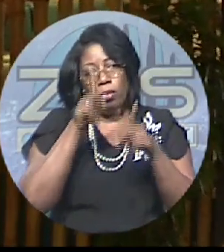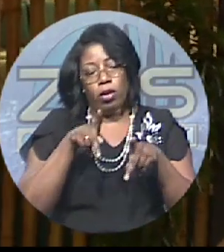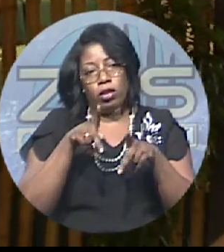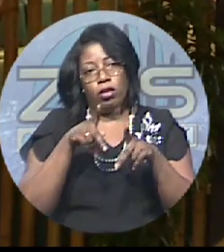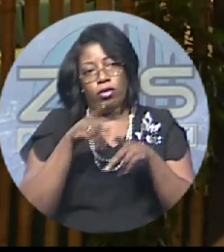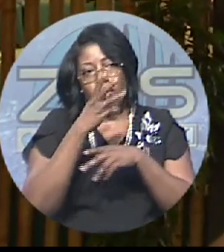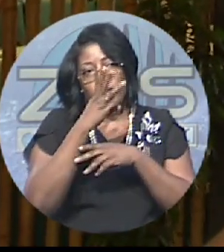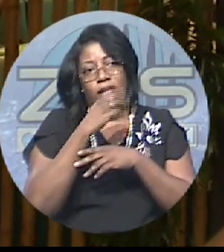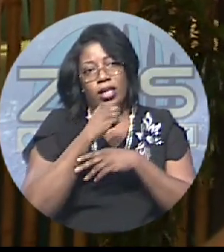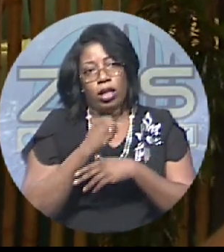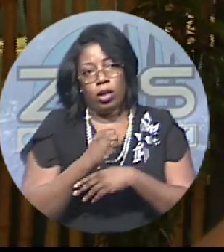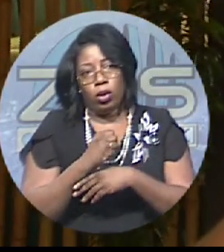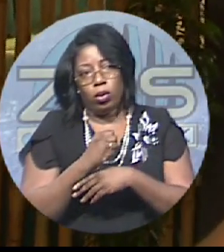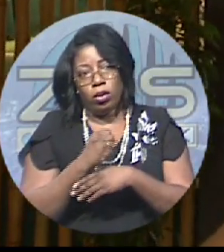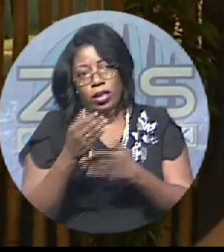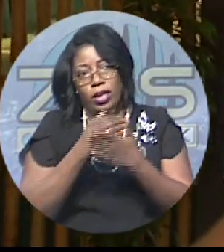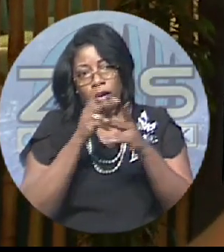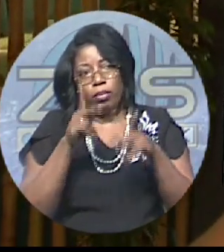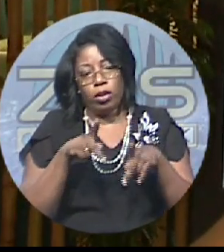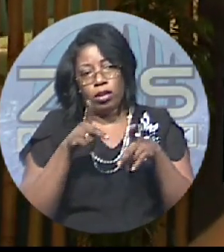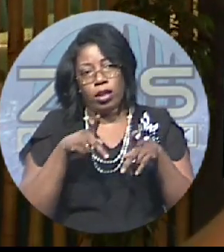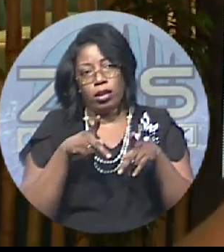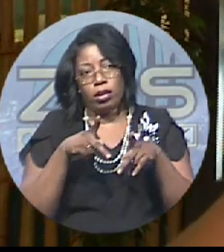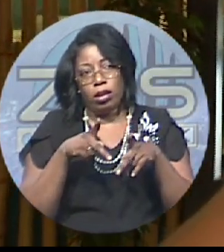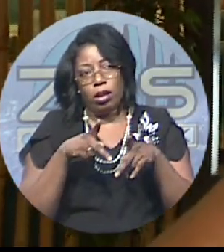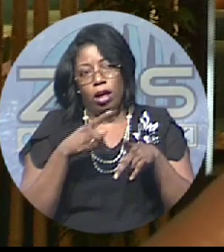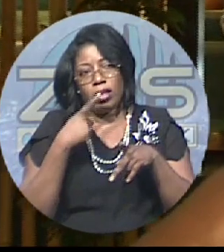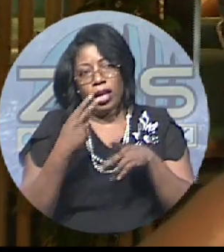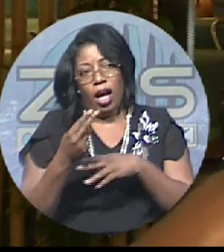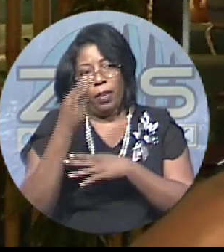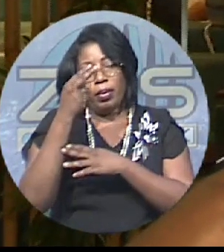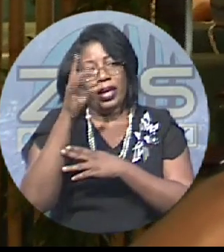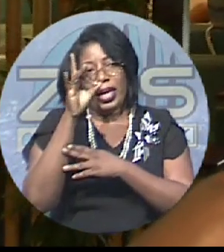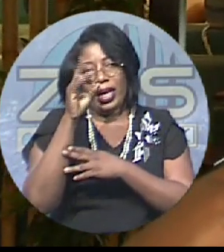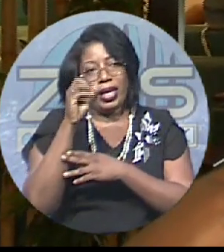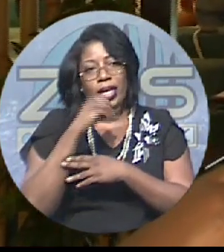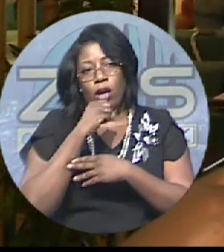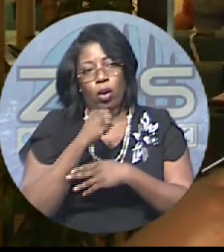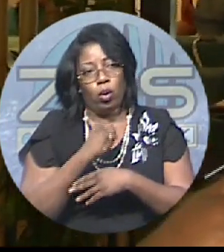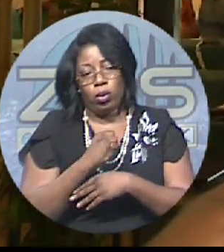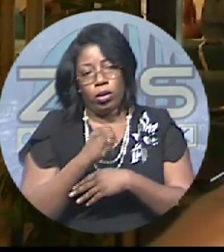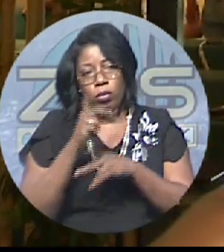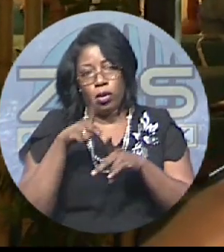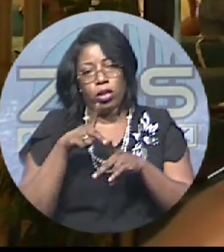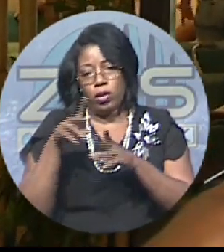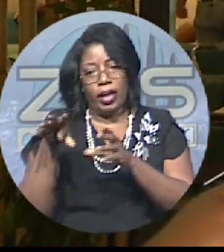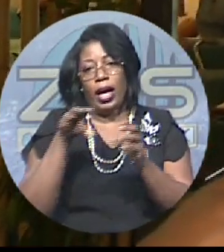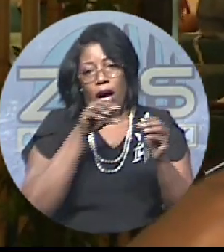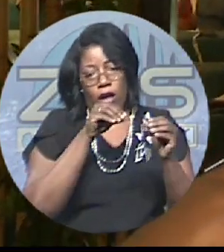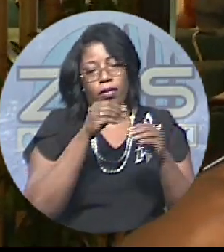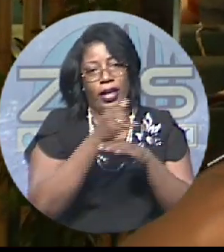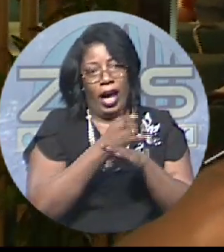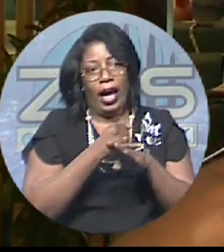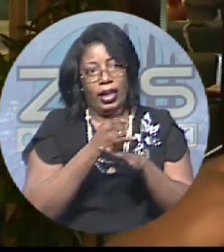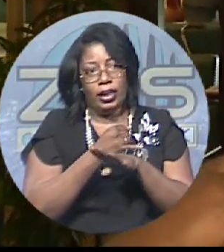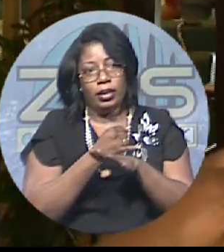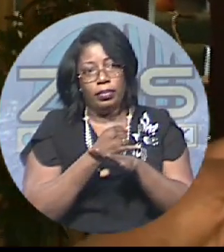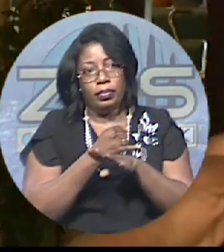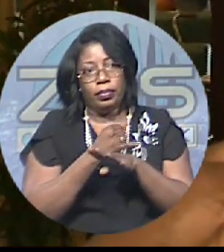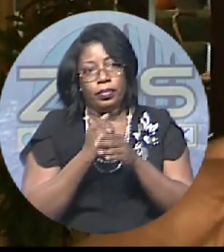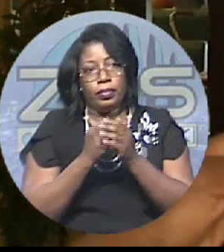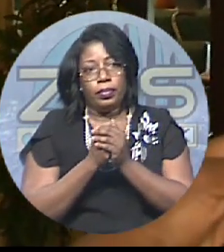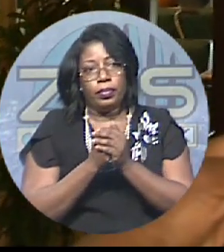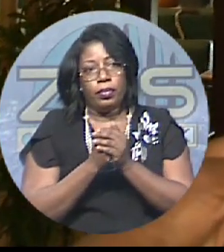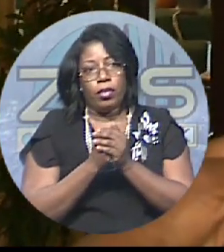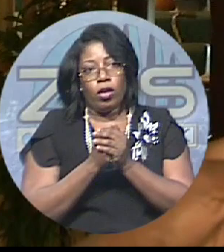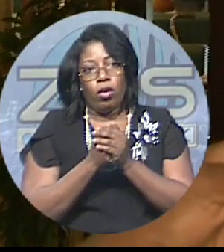know, it's not polite to ask some people their age, but I would say in the upper 80s. The purpose for evacuation hasn't